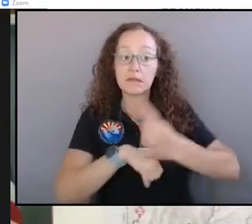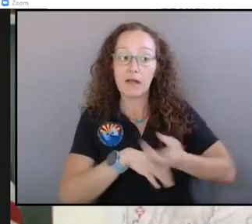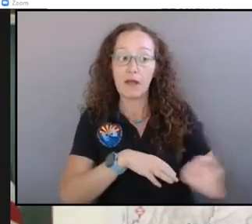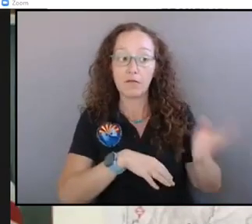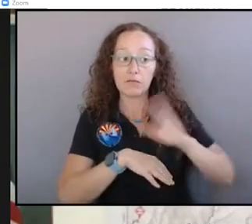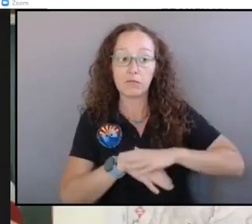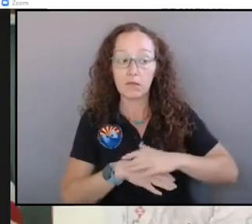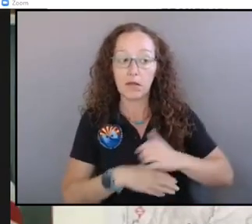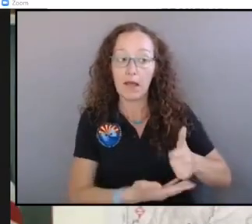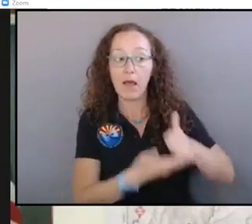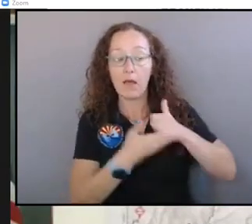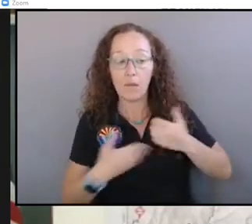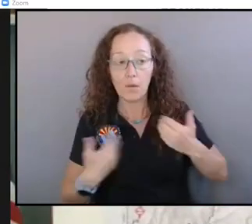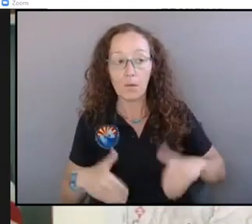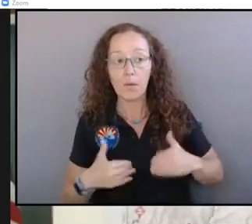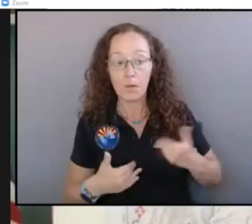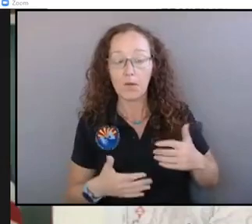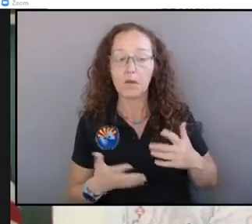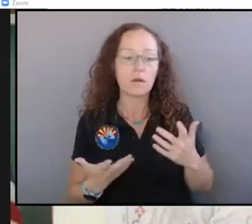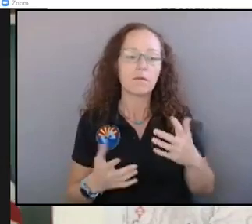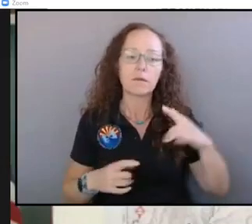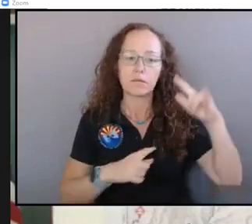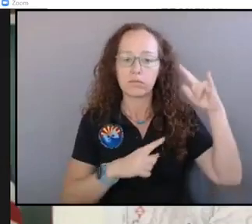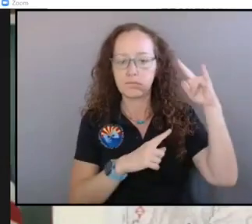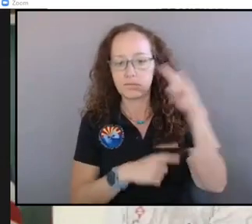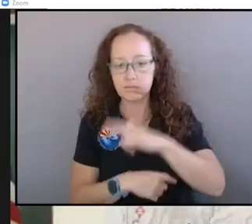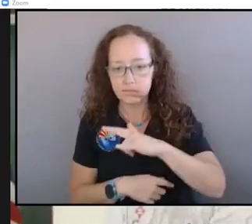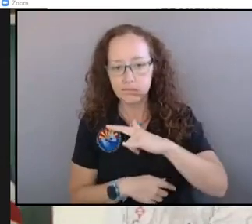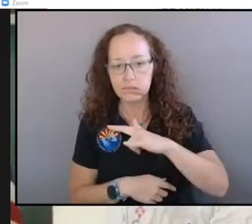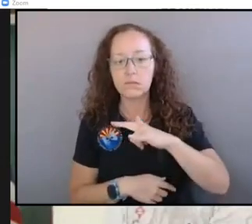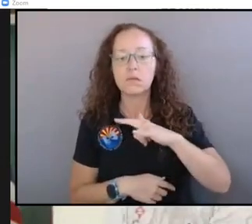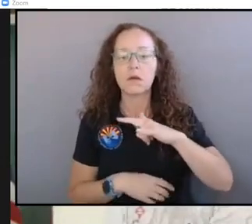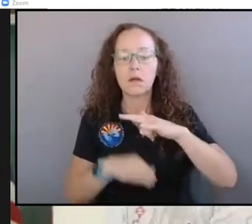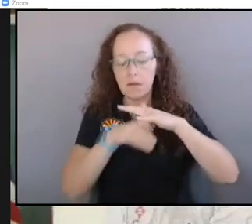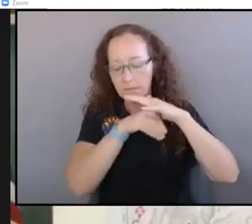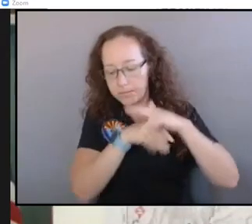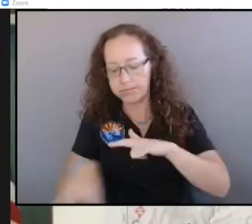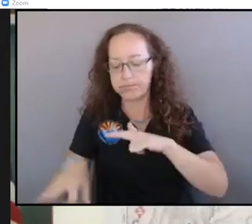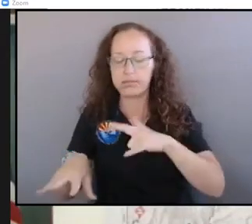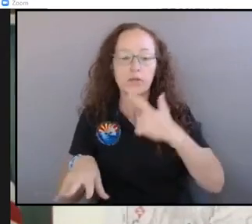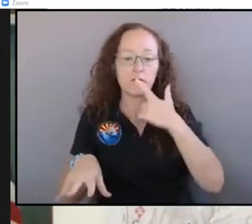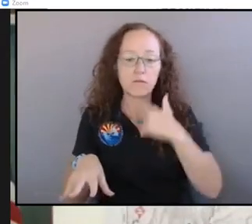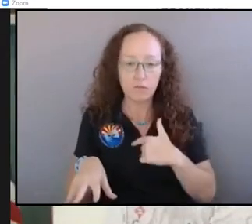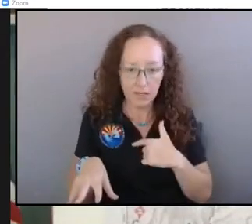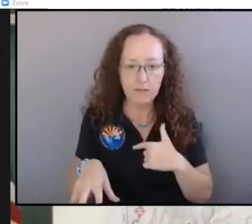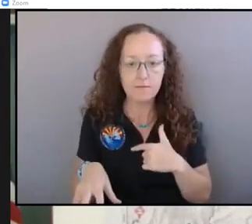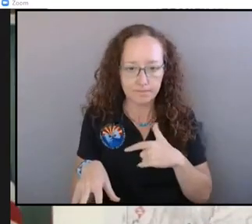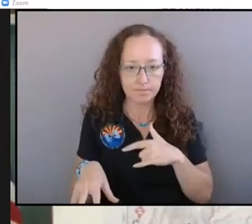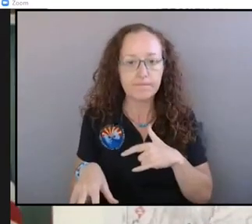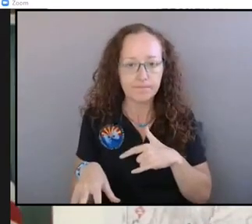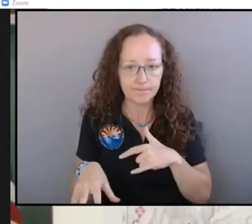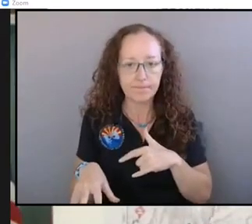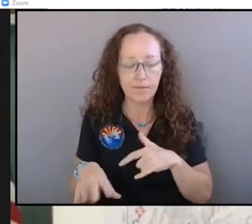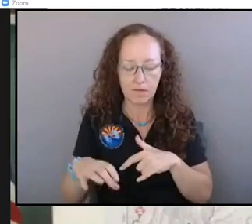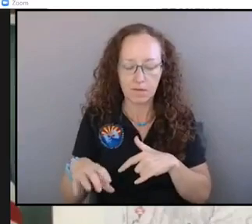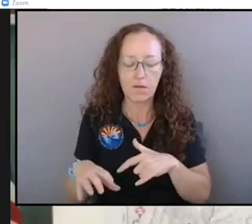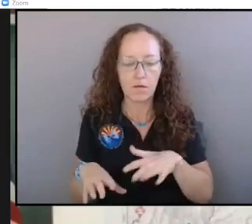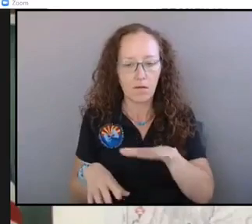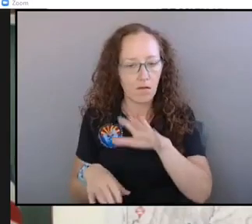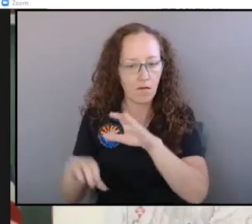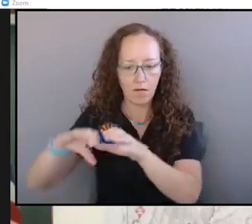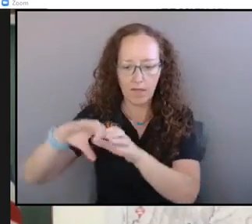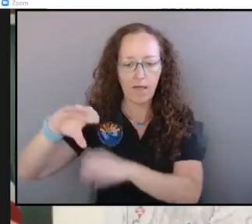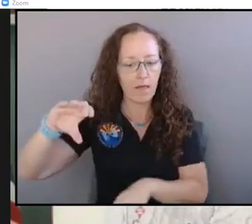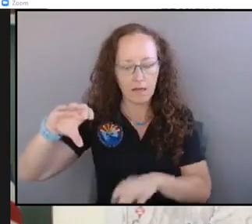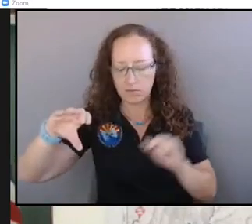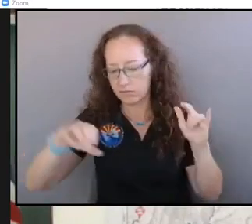it. And we did utilize fixed wing retardant all along our indirect line where the fire had come down to it. And